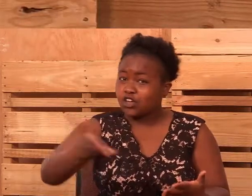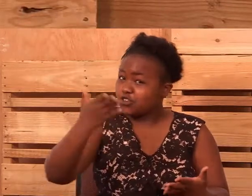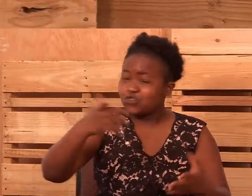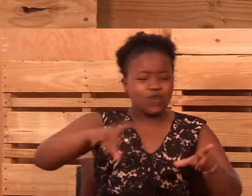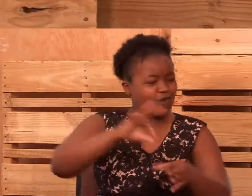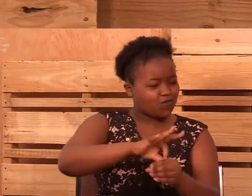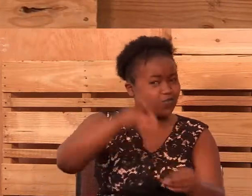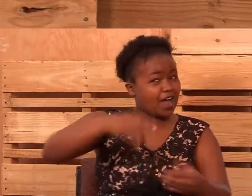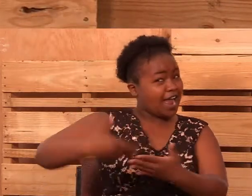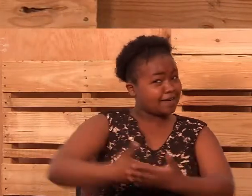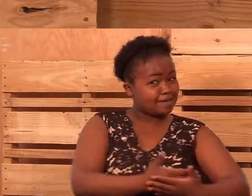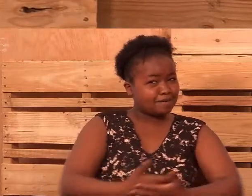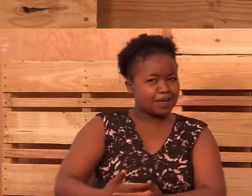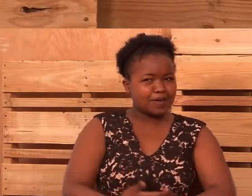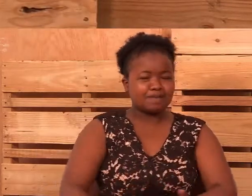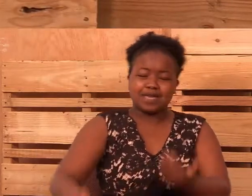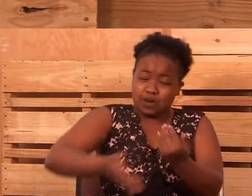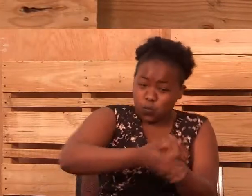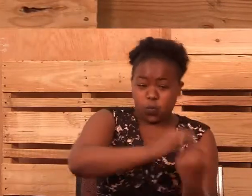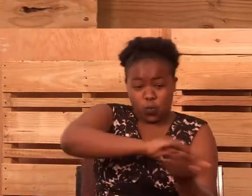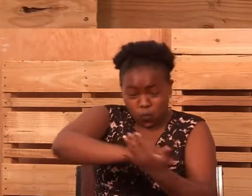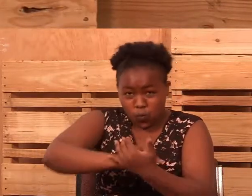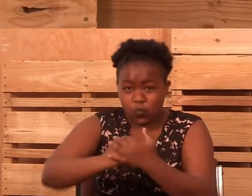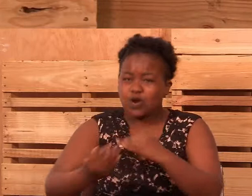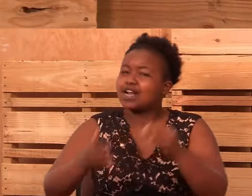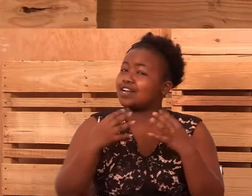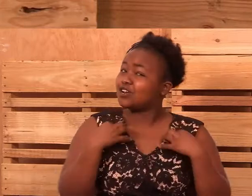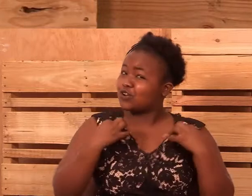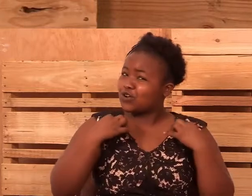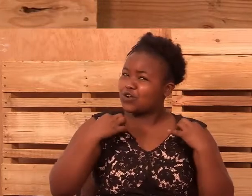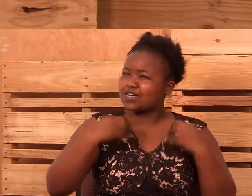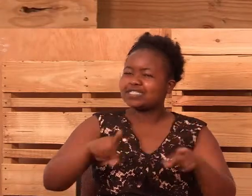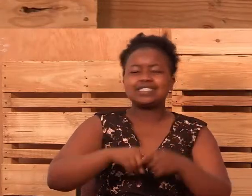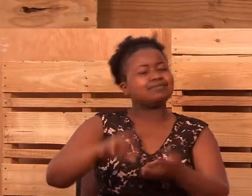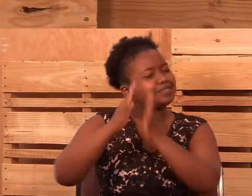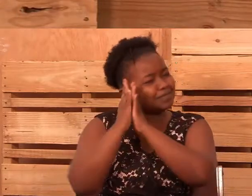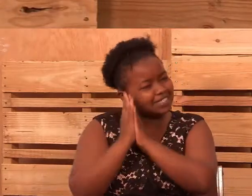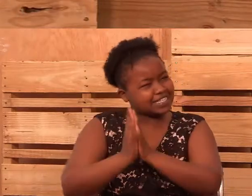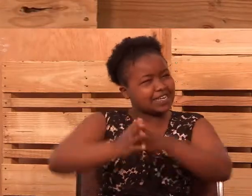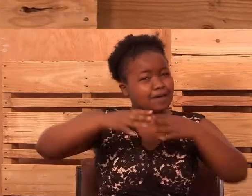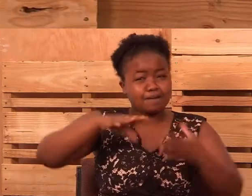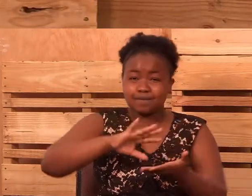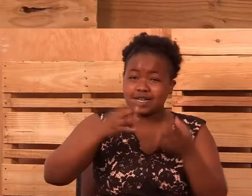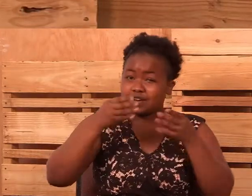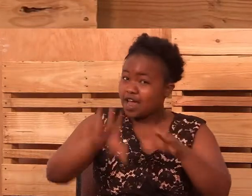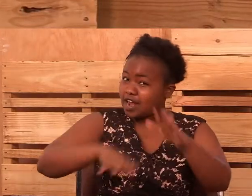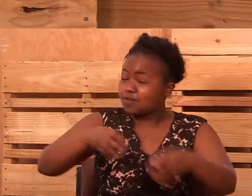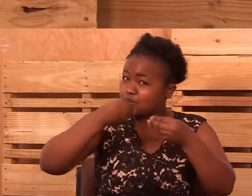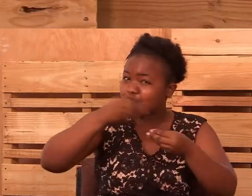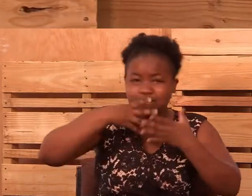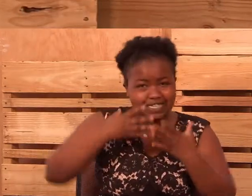will find a baby wrapped in clothes and lying in a manger.